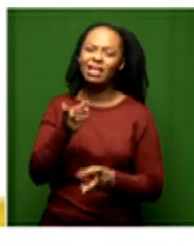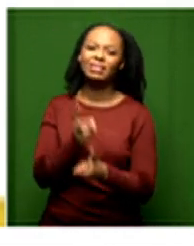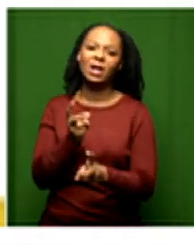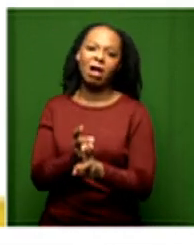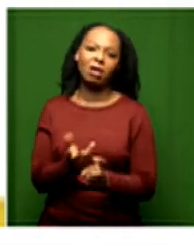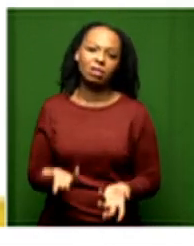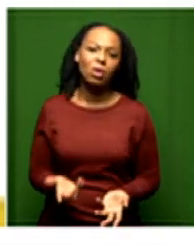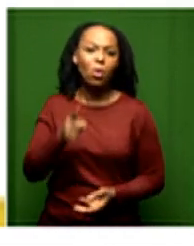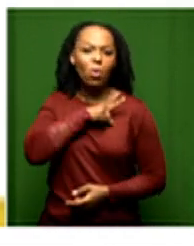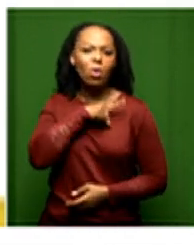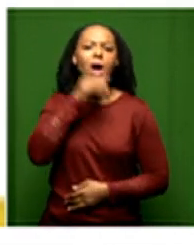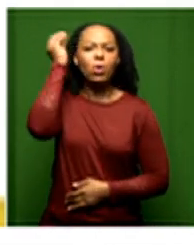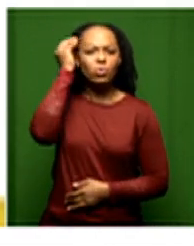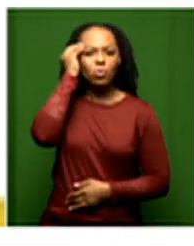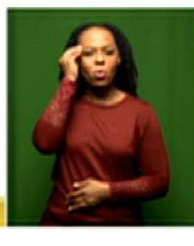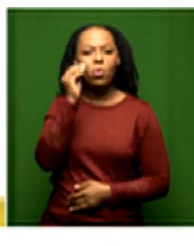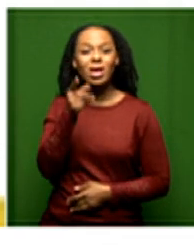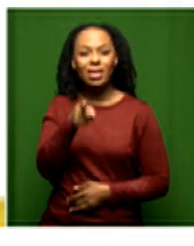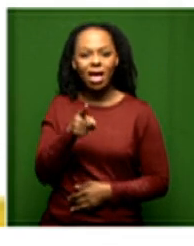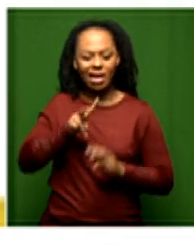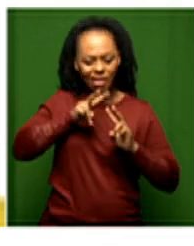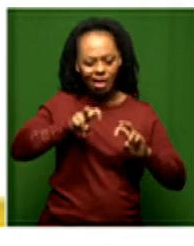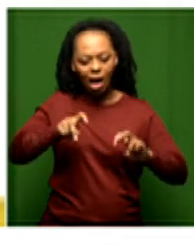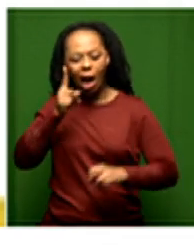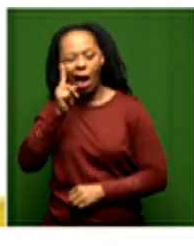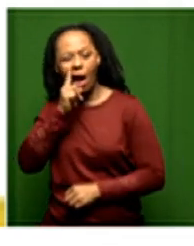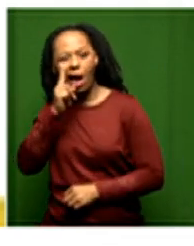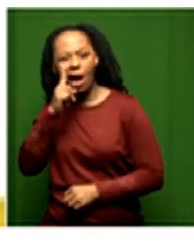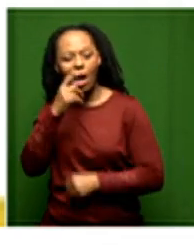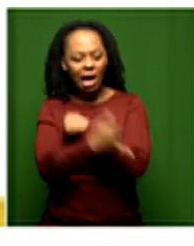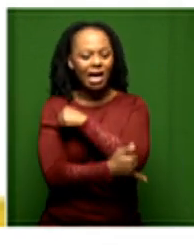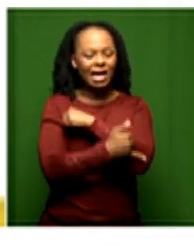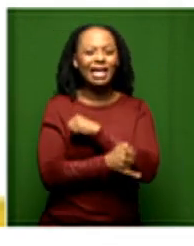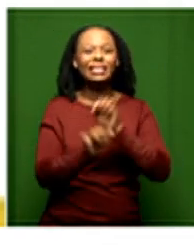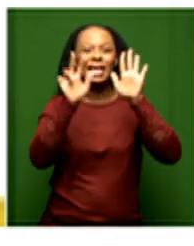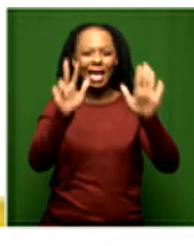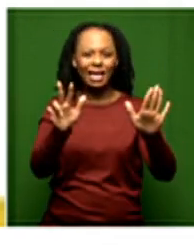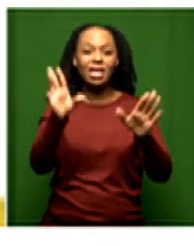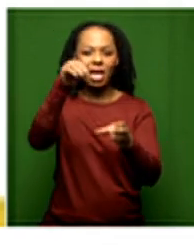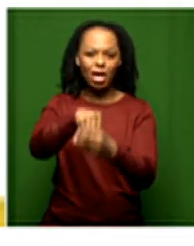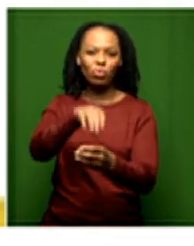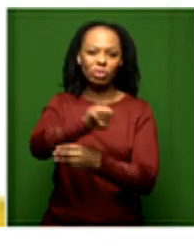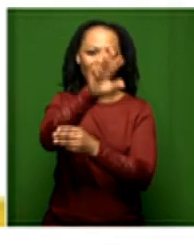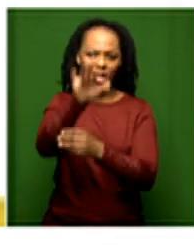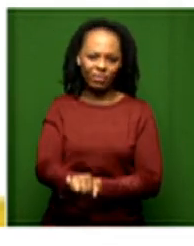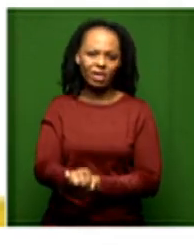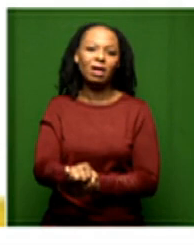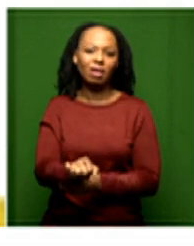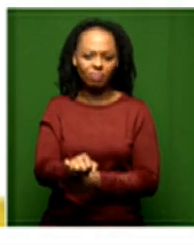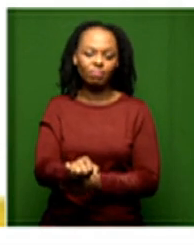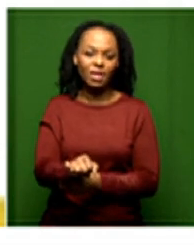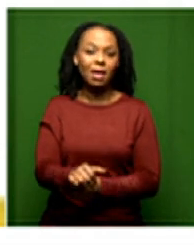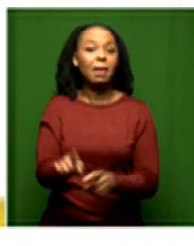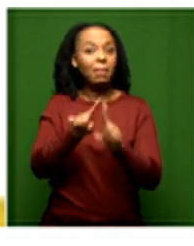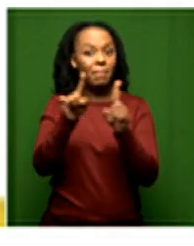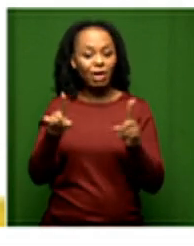We know that this was conducted in about 8 countries, including South Africa. So the challenge about that is that